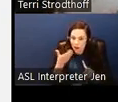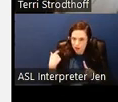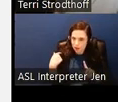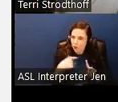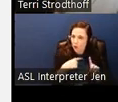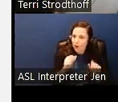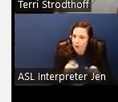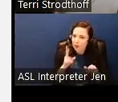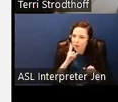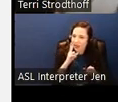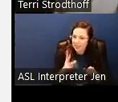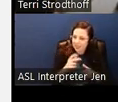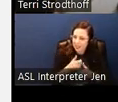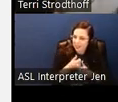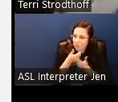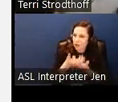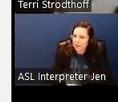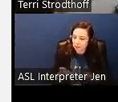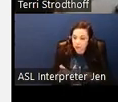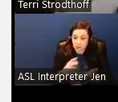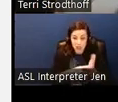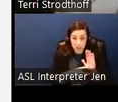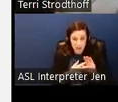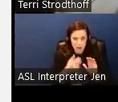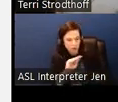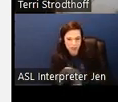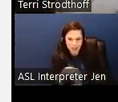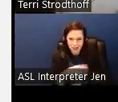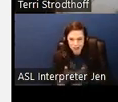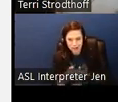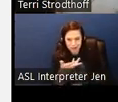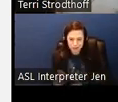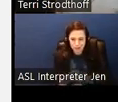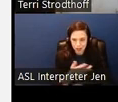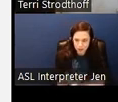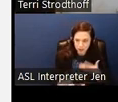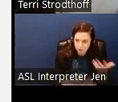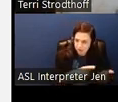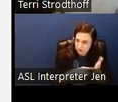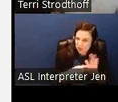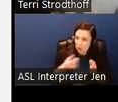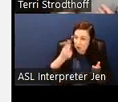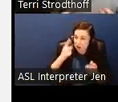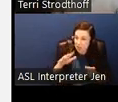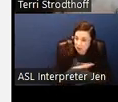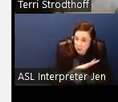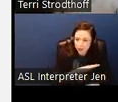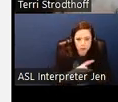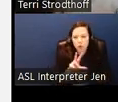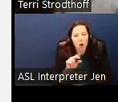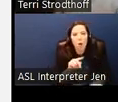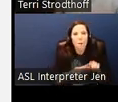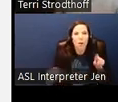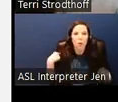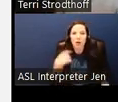watching the babies. It doesn't mean that we're understanding them or making sense of them. It means that we're experiencing